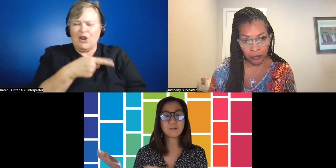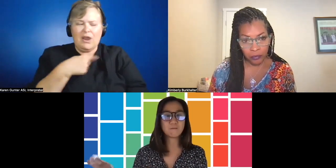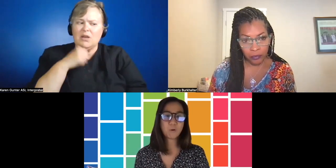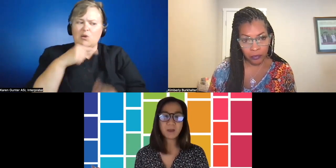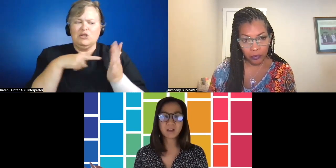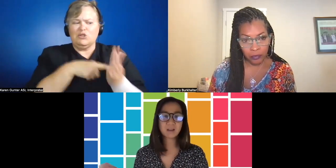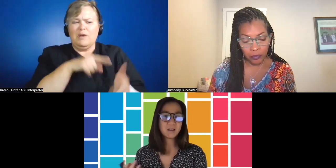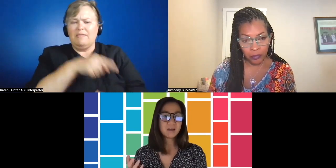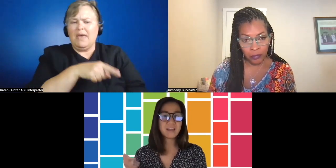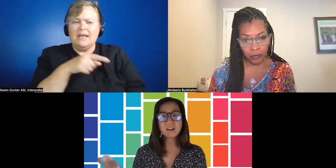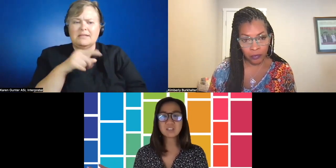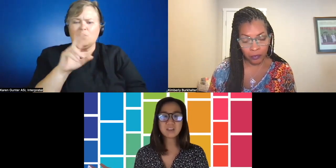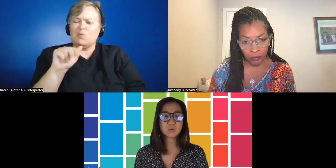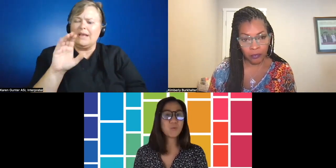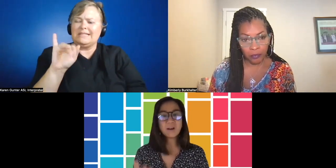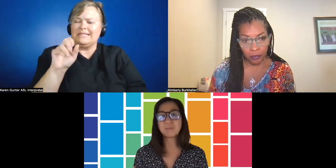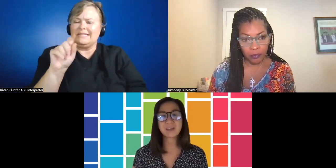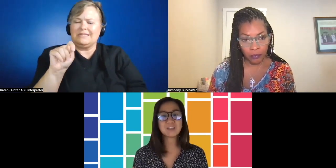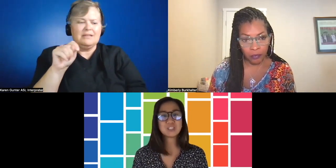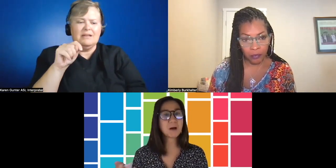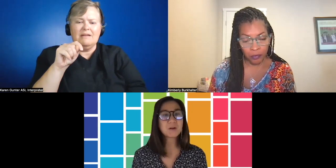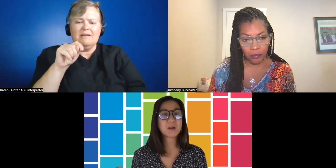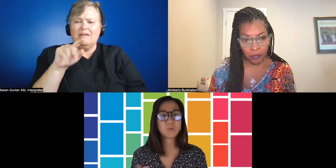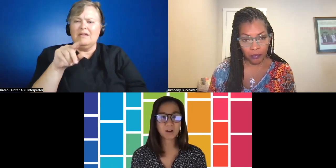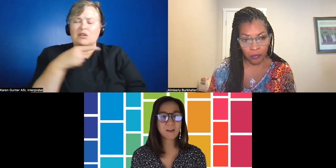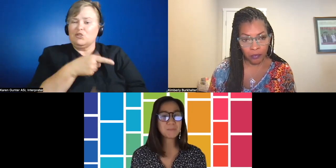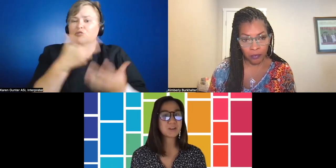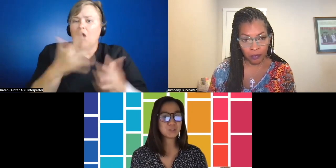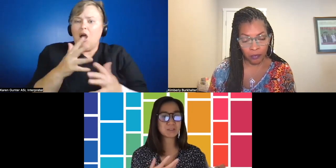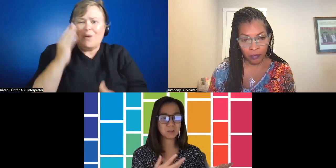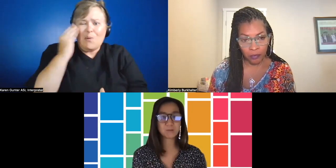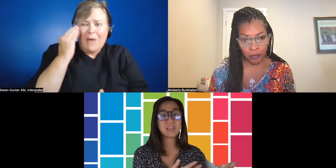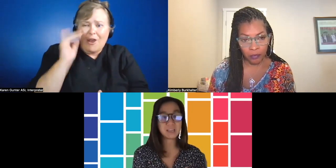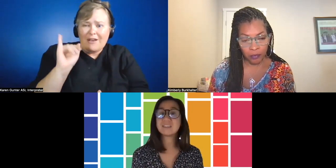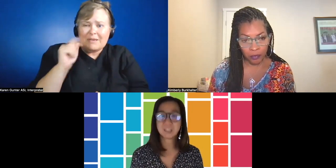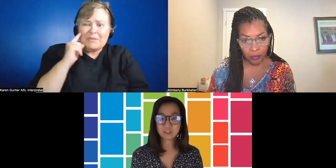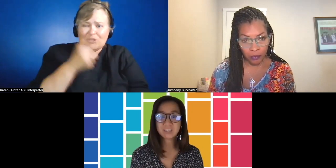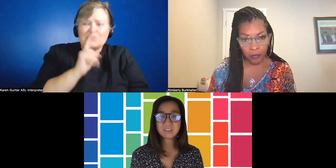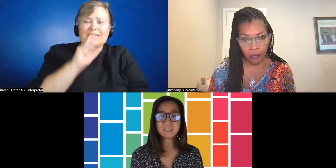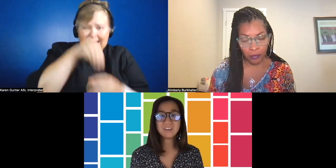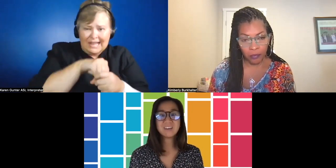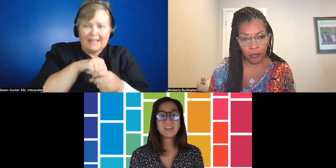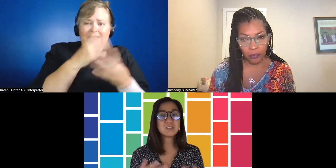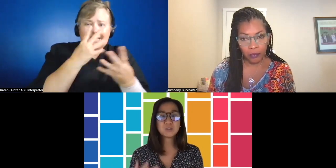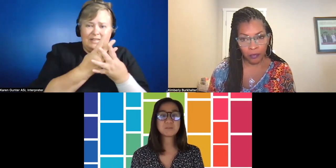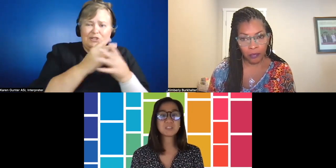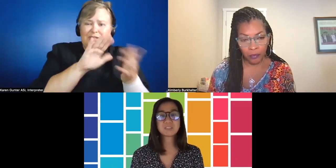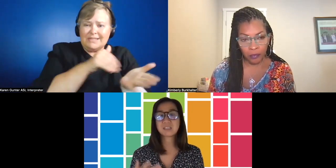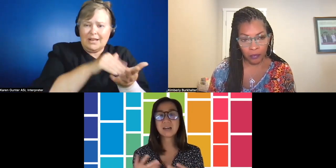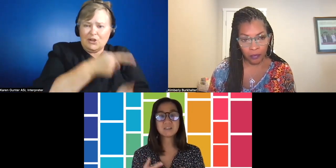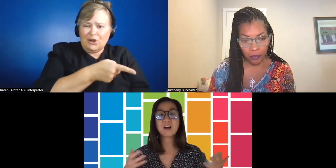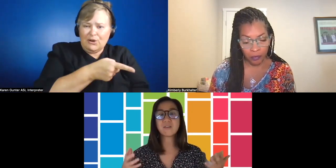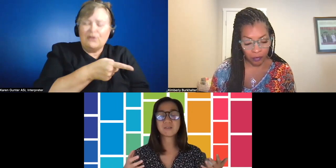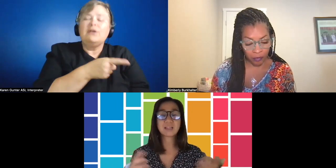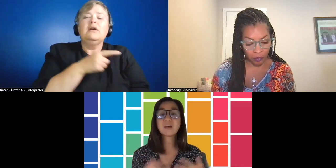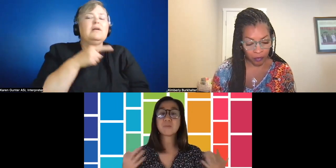racist, xenophobic narratives, when one, I'm like, she's probably already aware of that because she was literally in a detention center. And two, I'm just like,